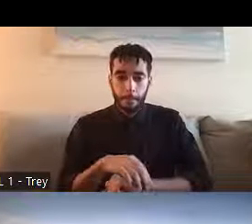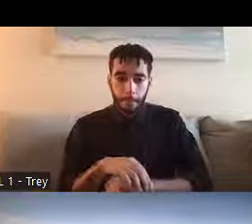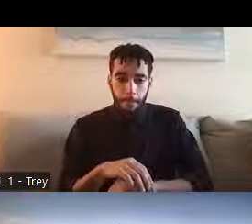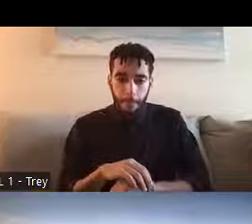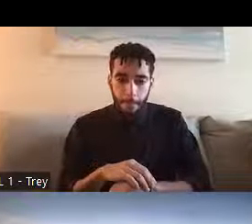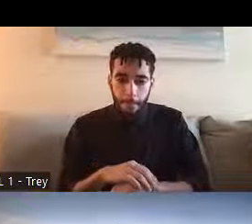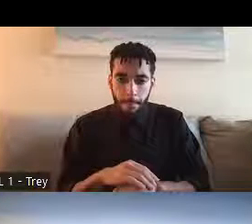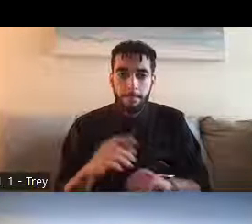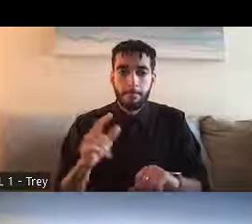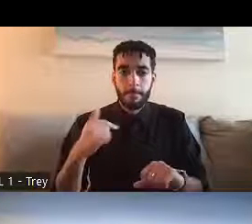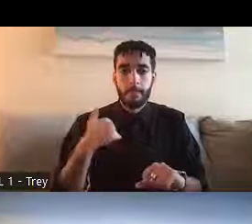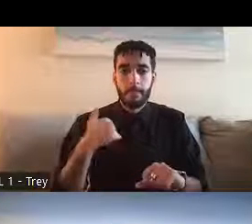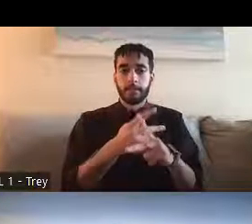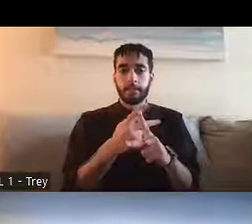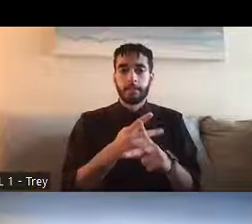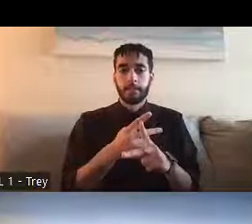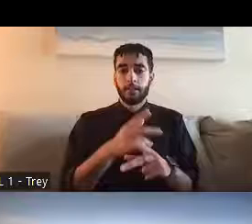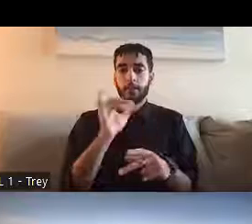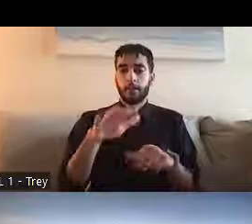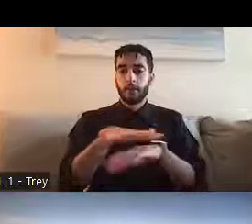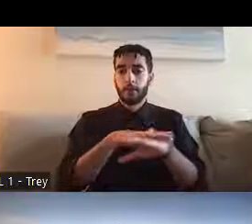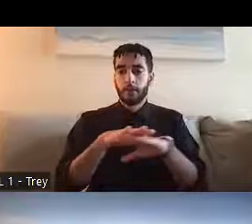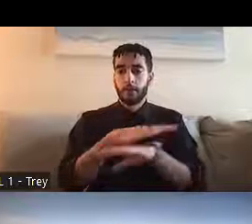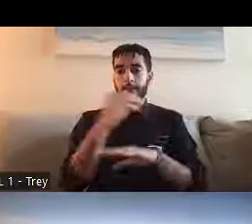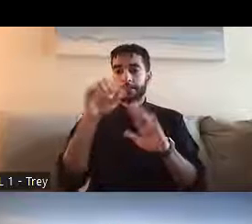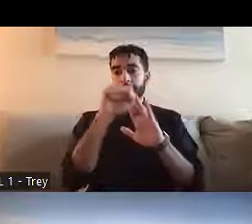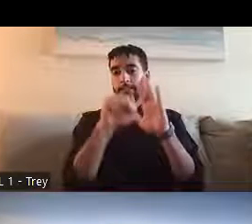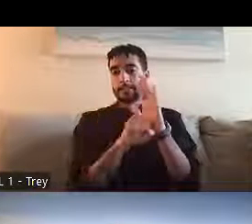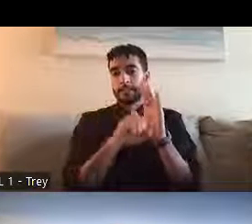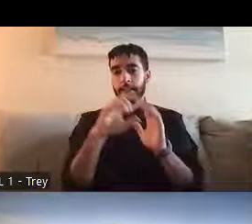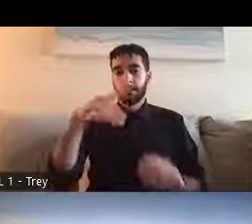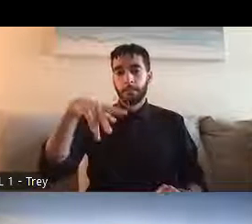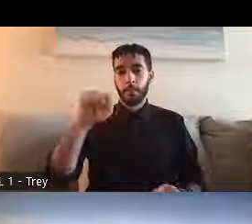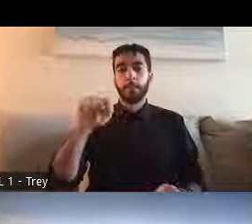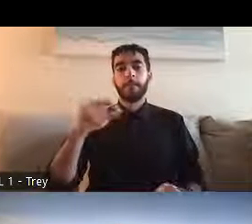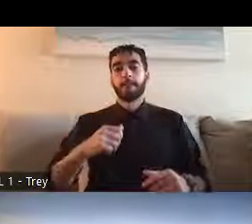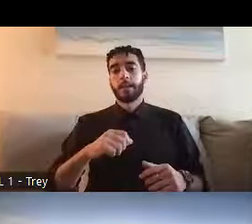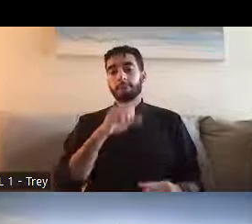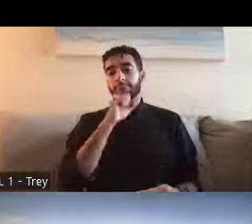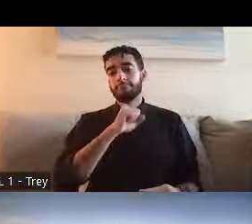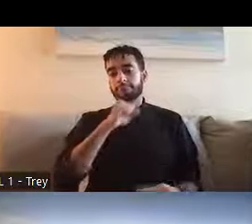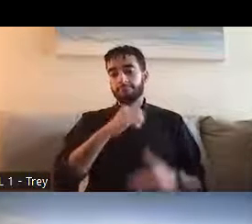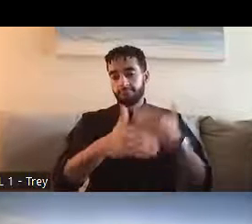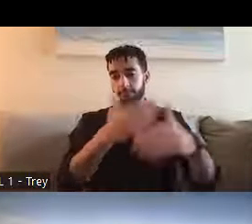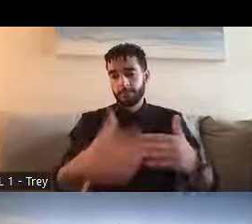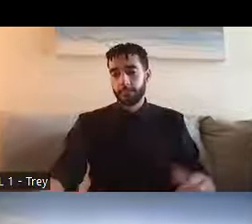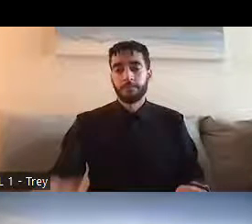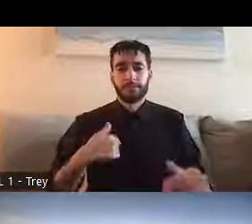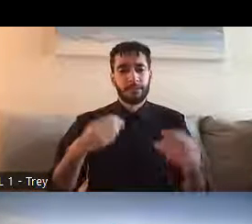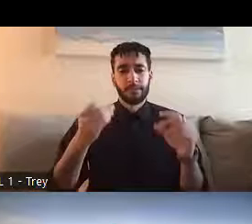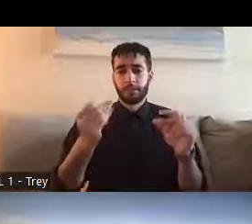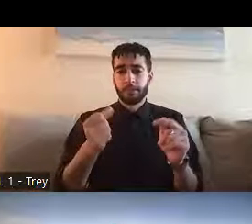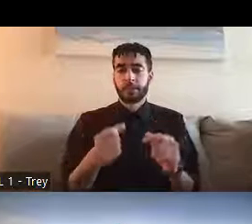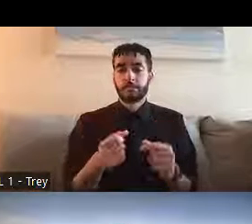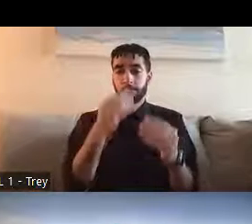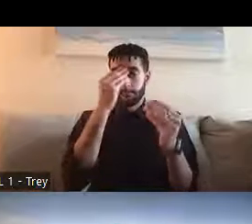Caregiver Resource Centers and the California State Department of Aging. Next slide. I just want to quickly acknowledge our team who